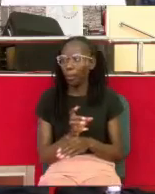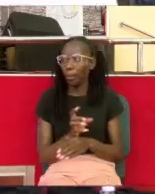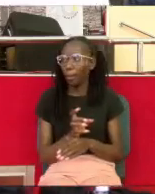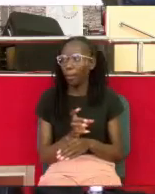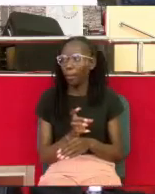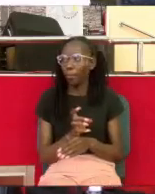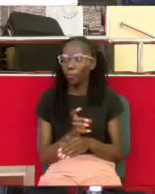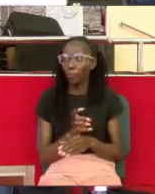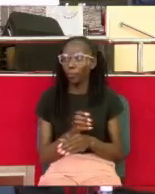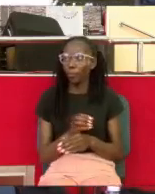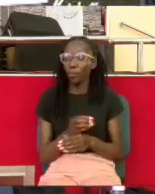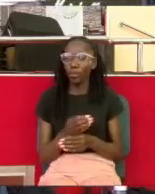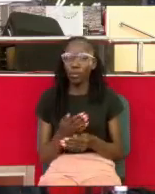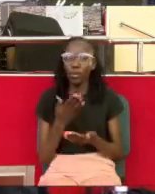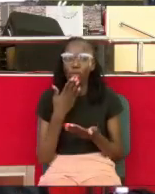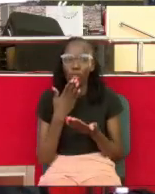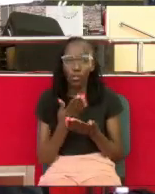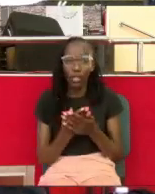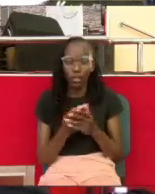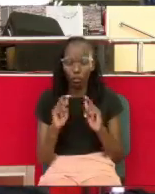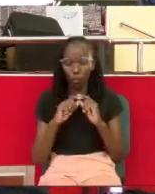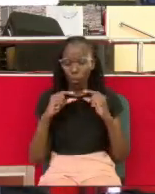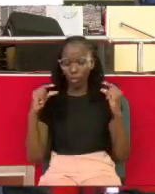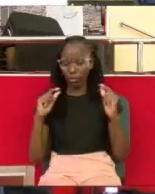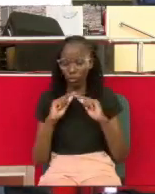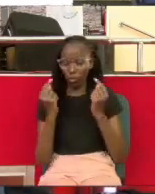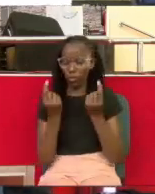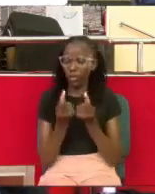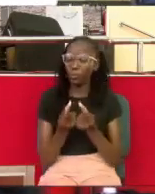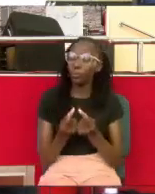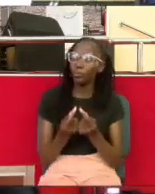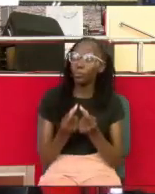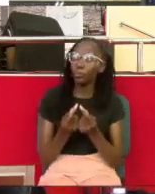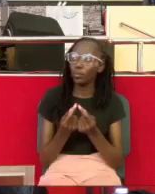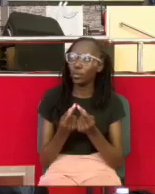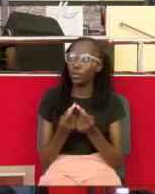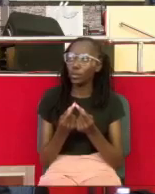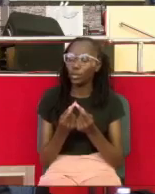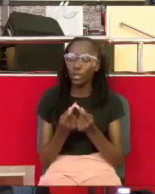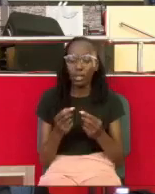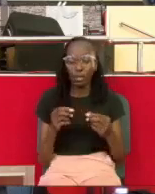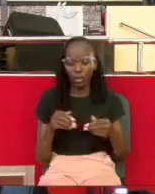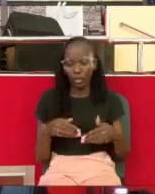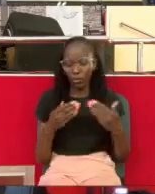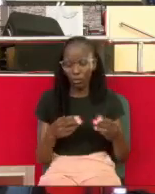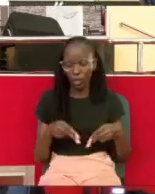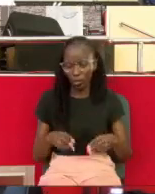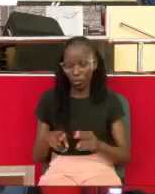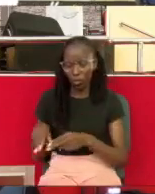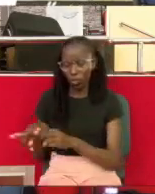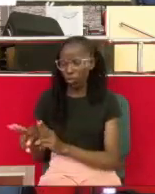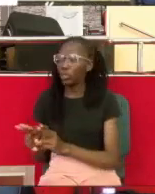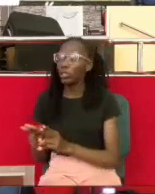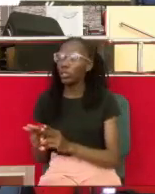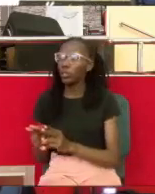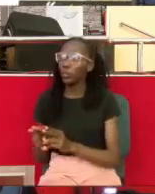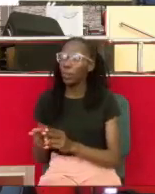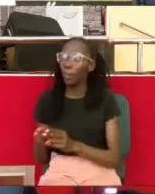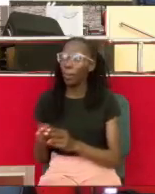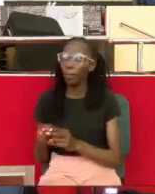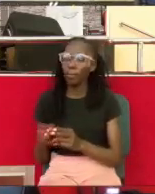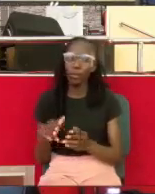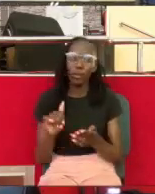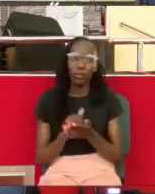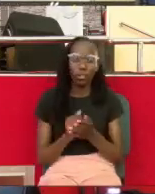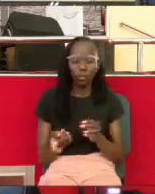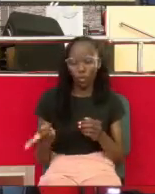We also thank the pastoral team for affording us the opportunity also that we can